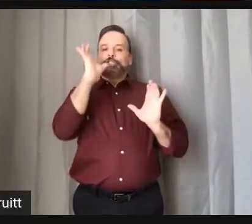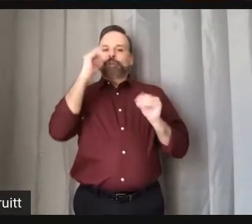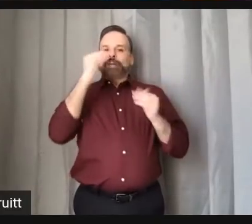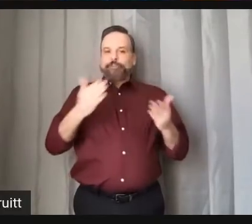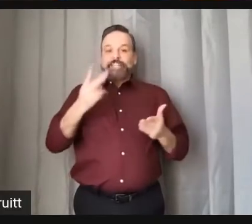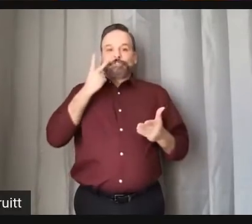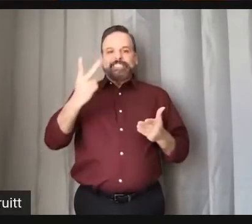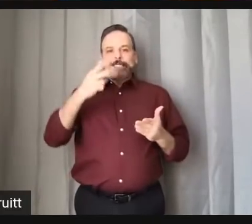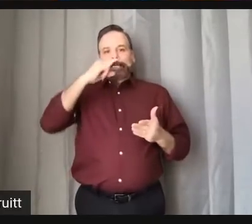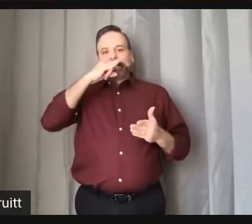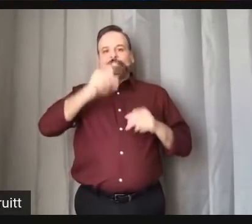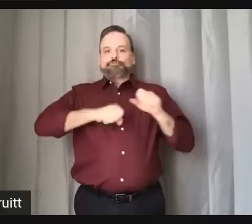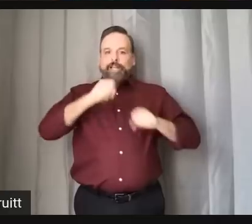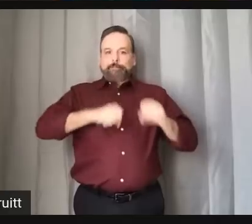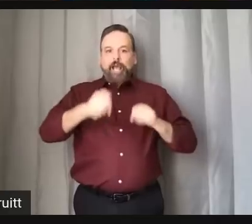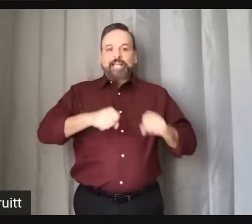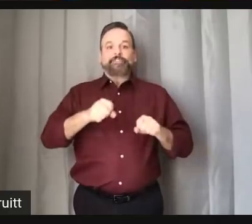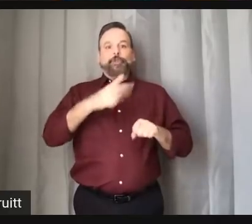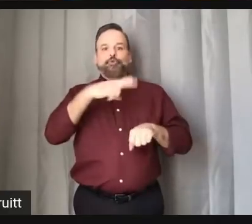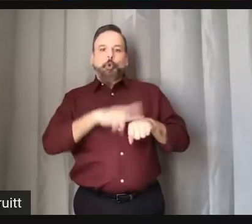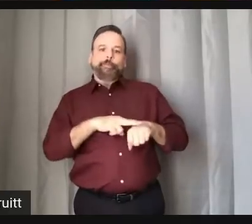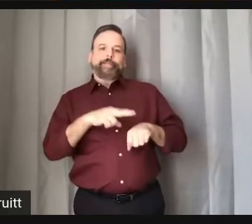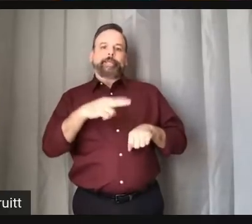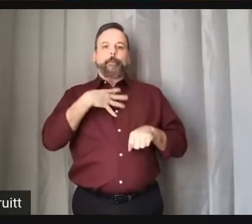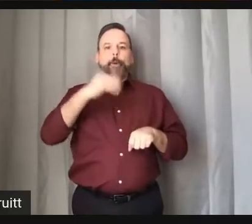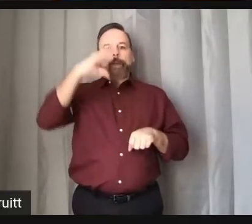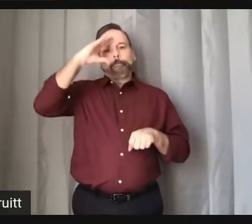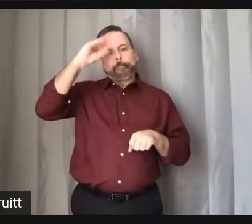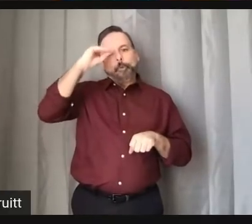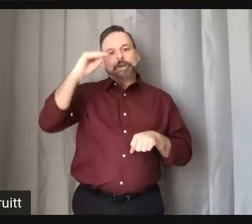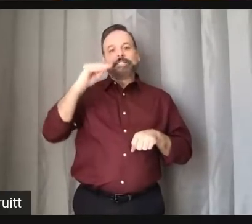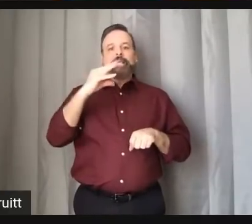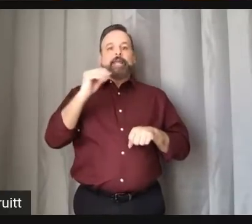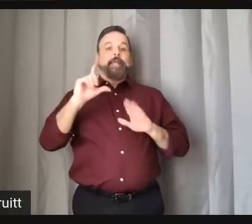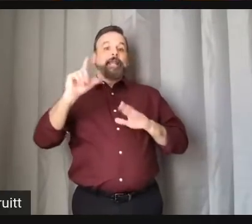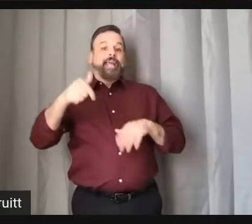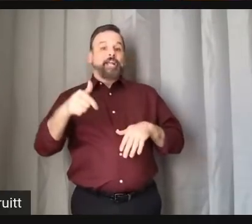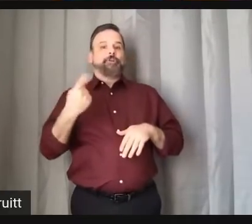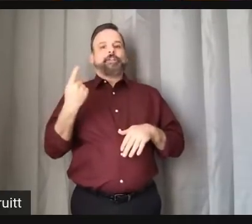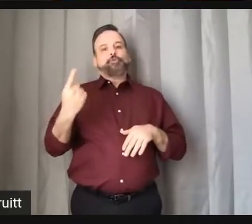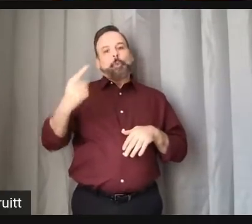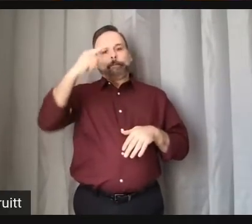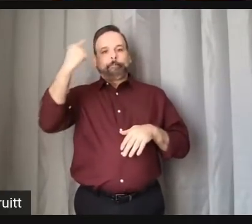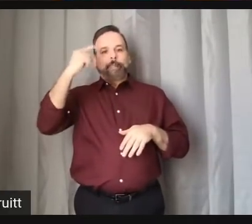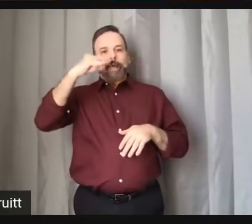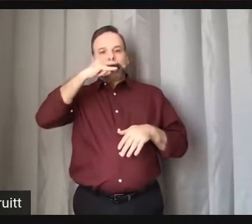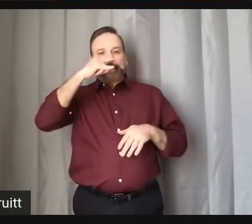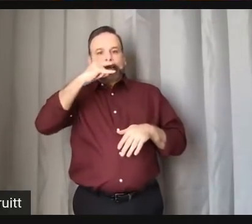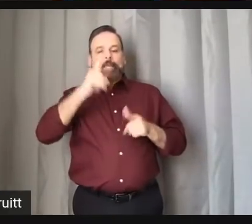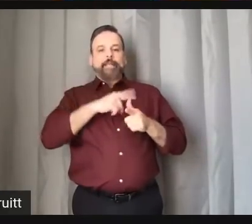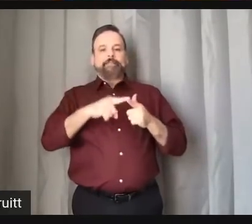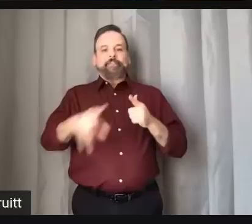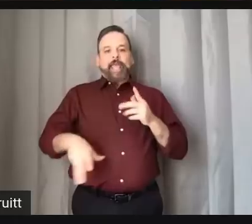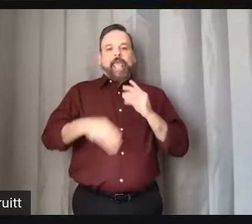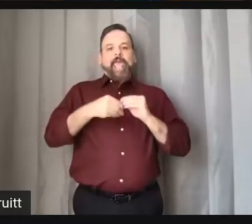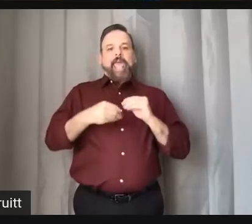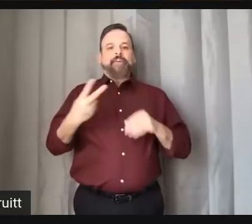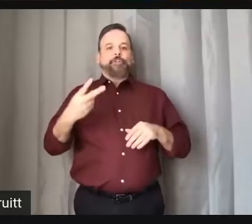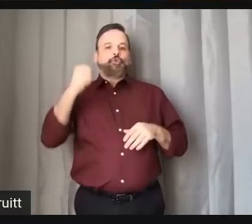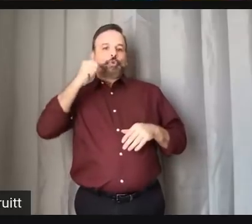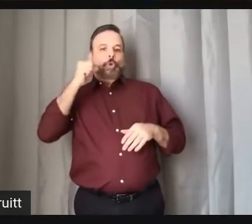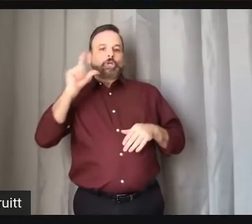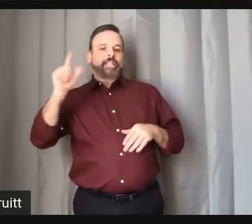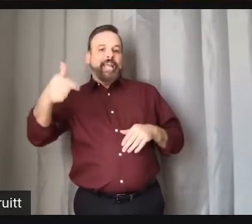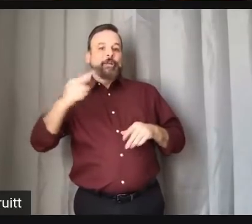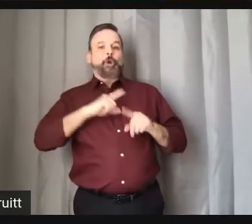bikes, but they're usually, you know, like white boys. And like later on, like there is like one black kid and then they add like the two girls later on, but